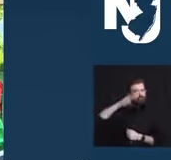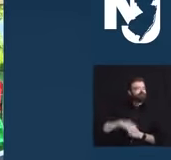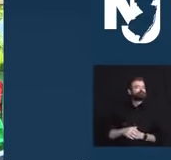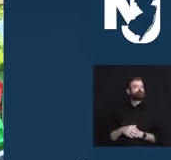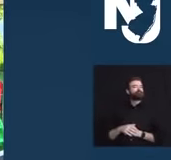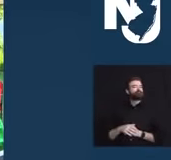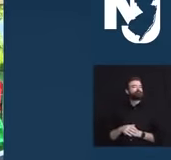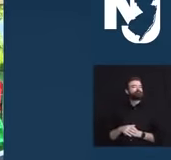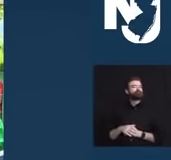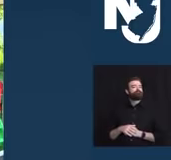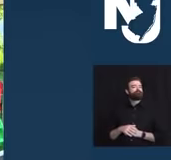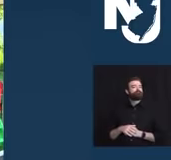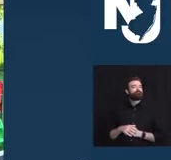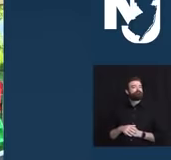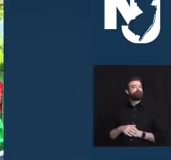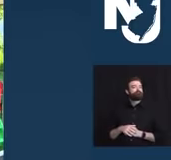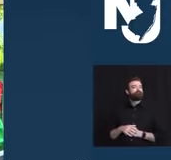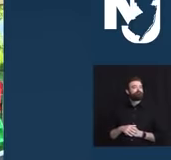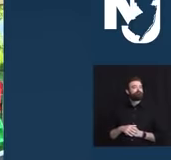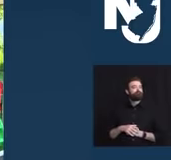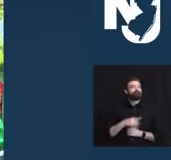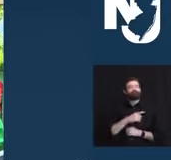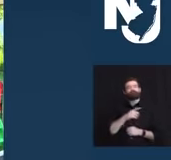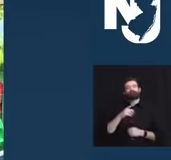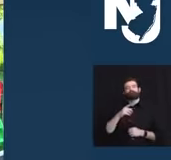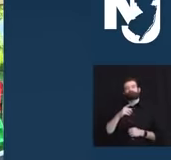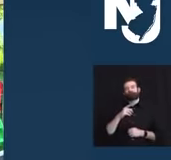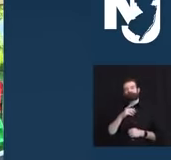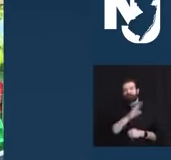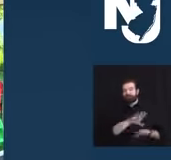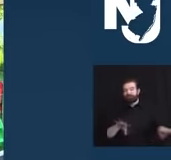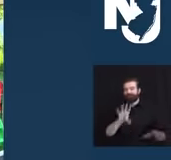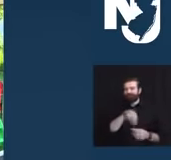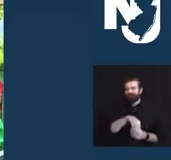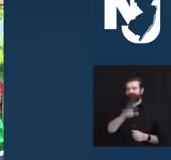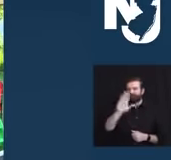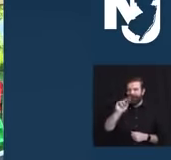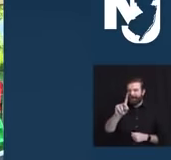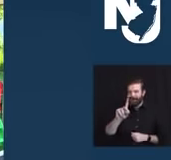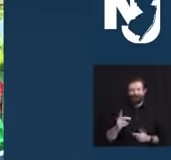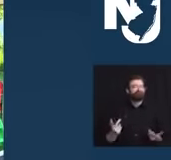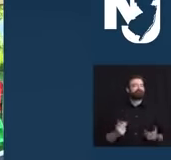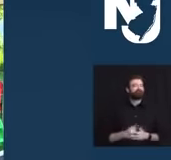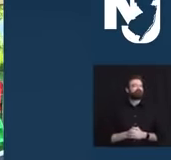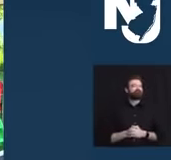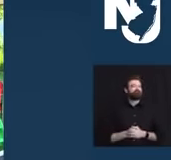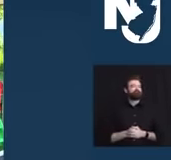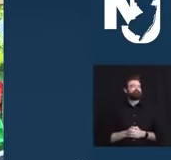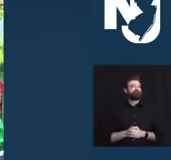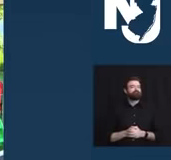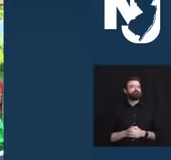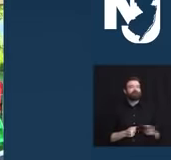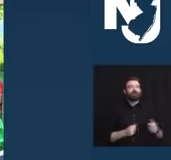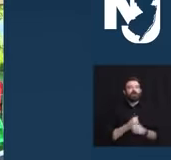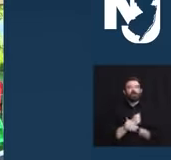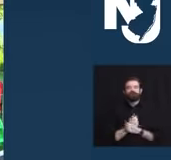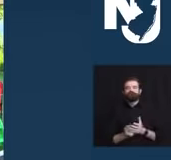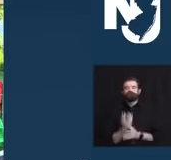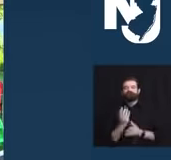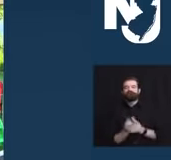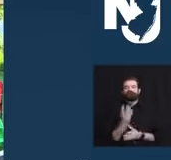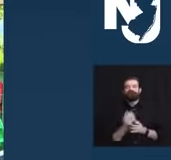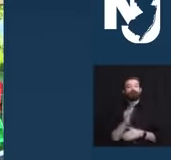could also be found in his garden tending to his beloved fig trees. He will be remembered for his kind and generous